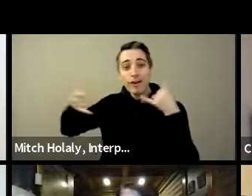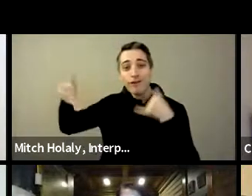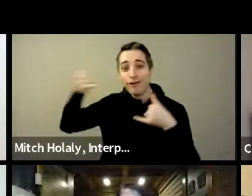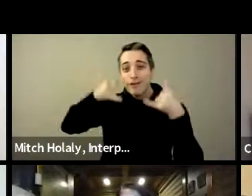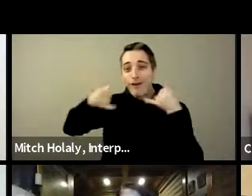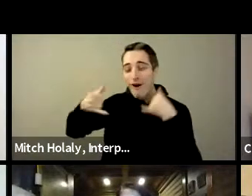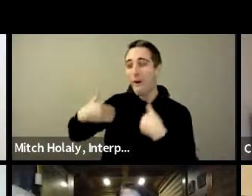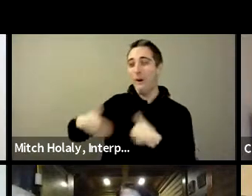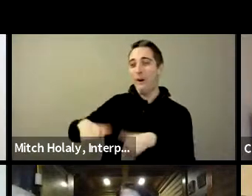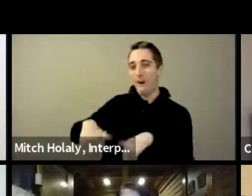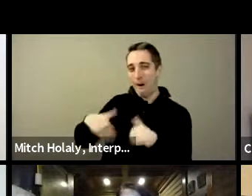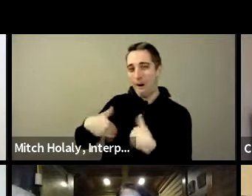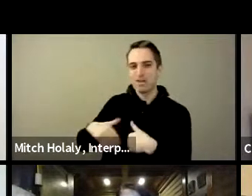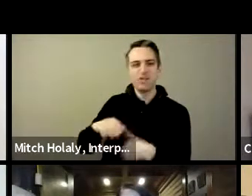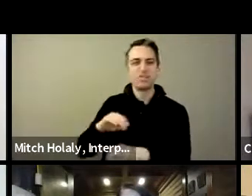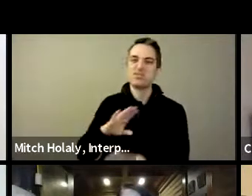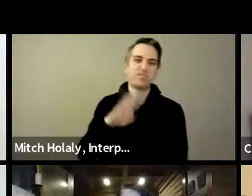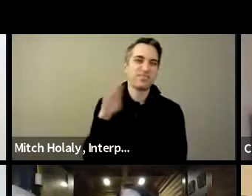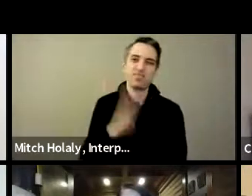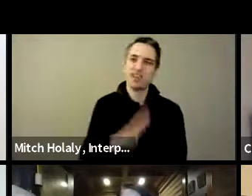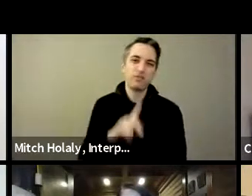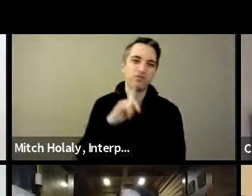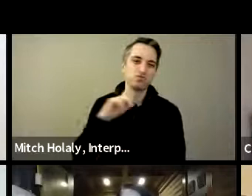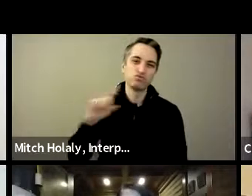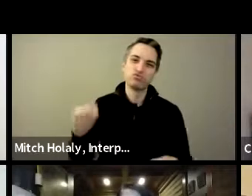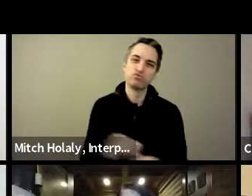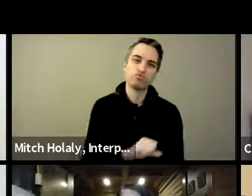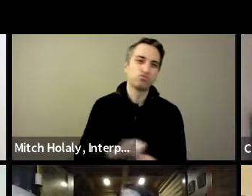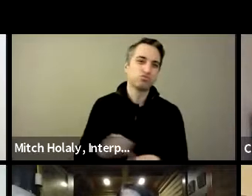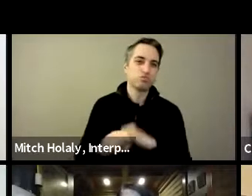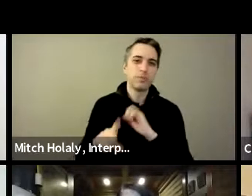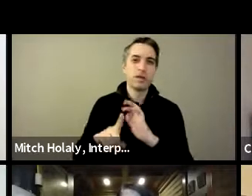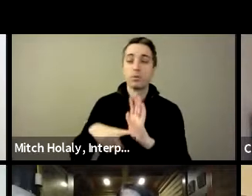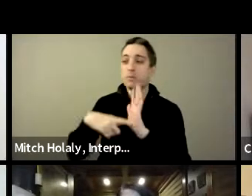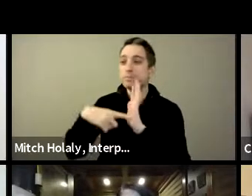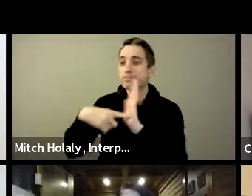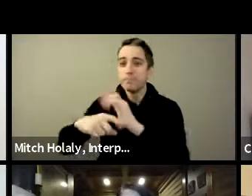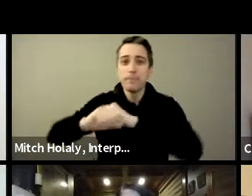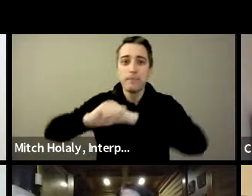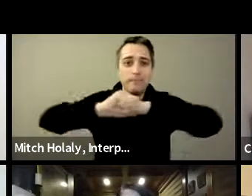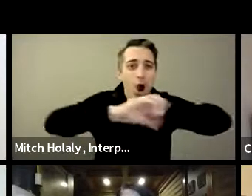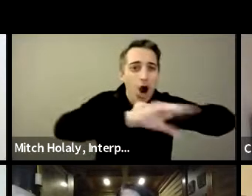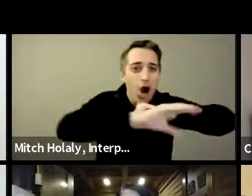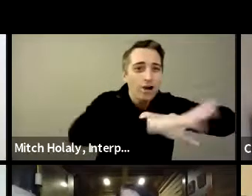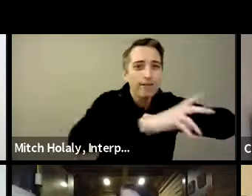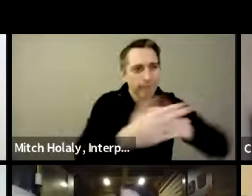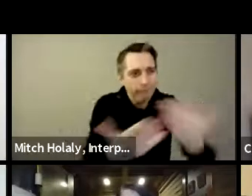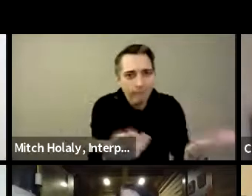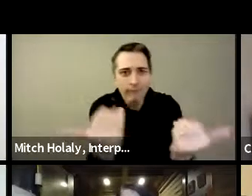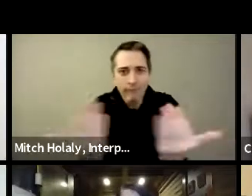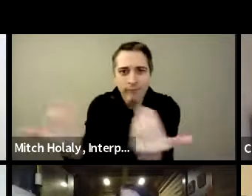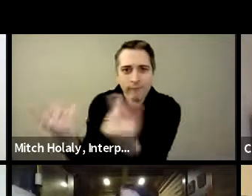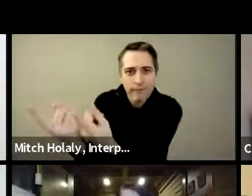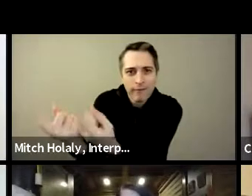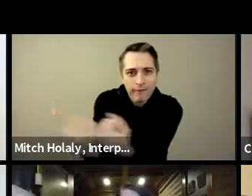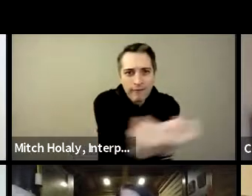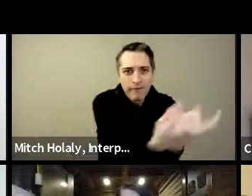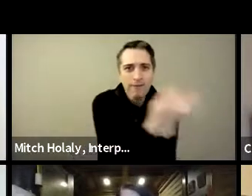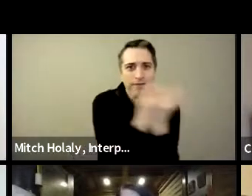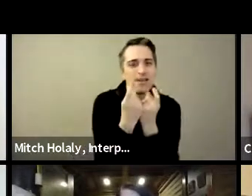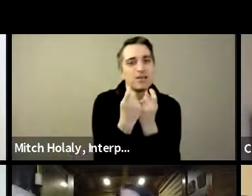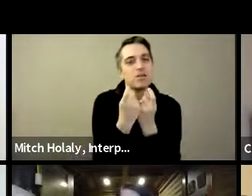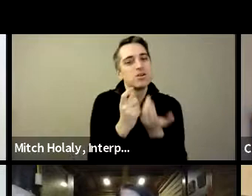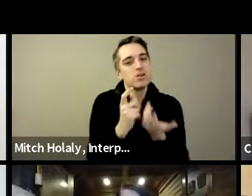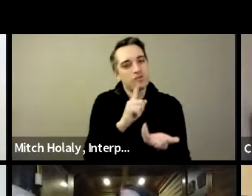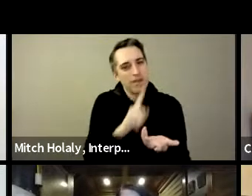true advertisement and marketing to the minority community for these contracts. It also hurts me when I'm pushing for